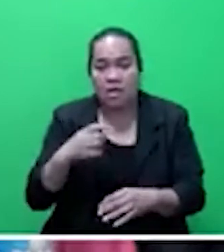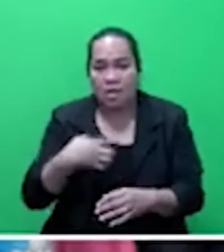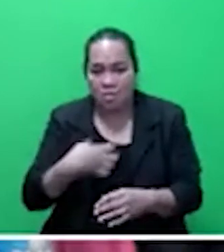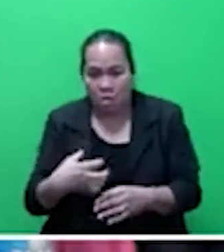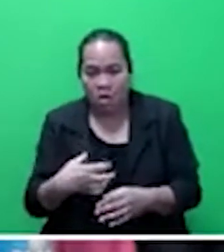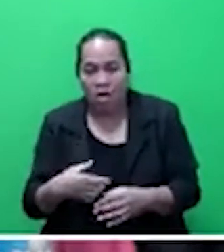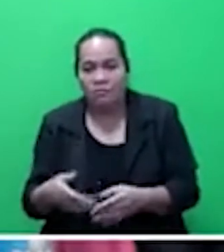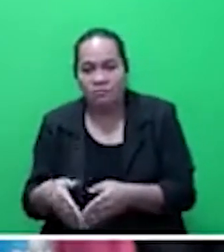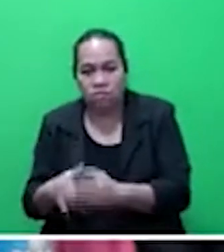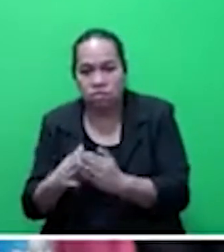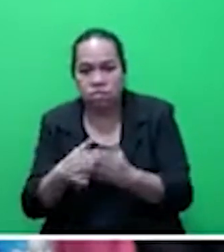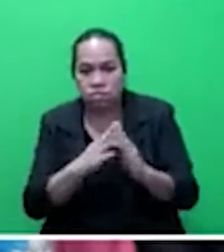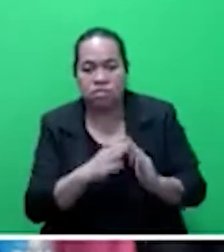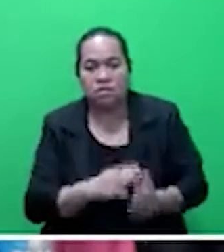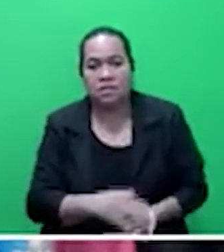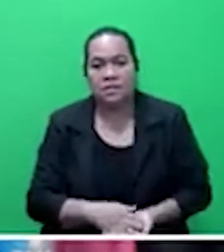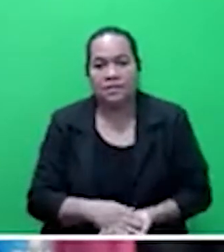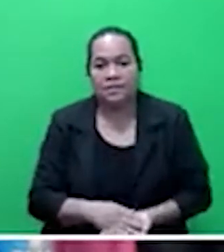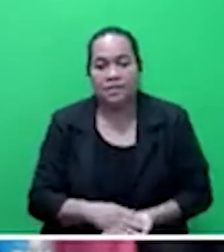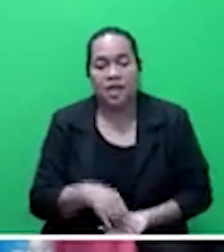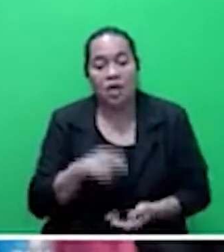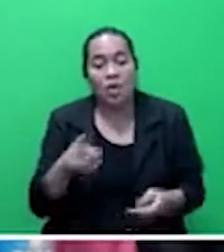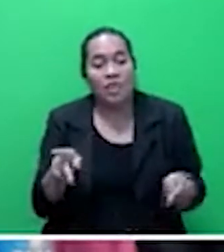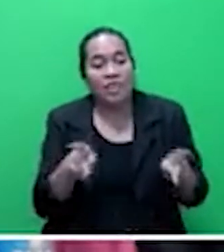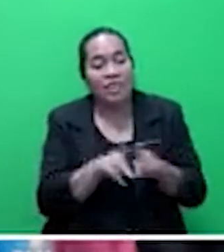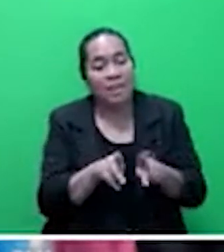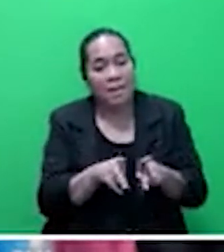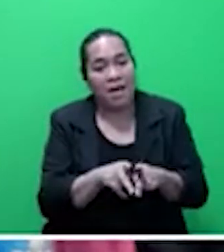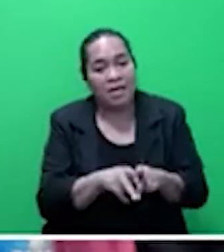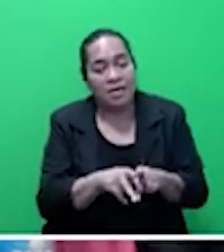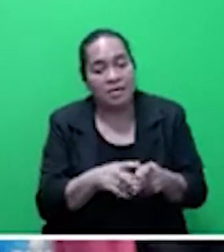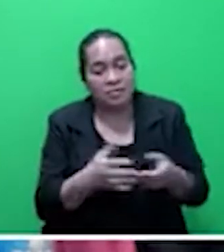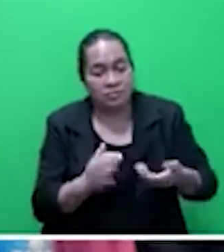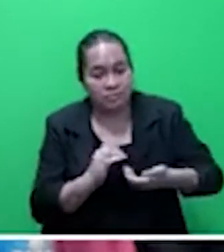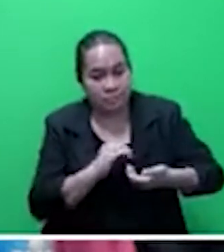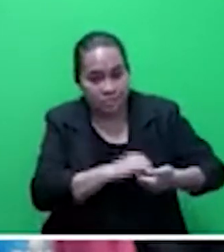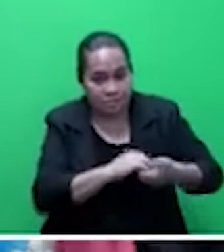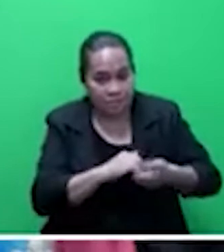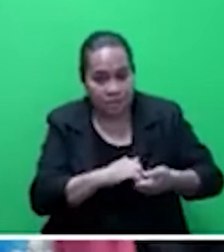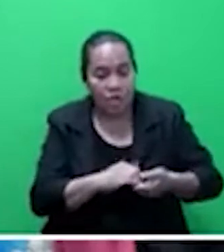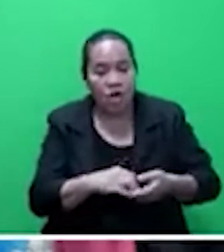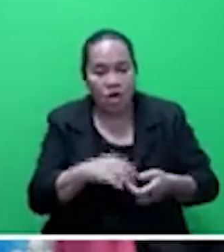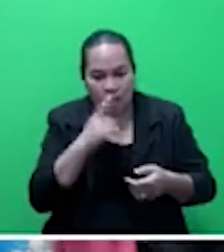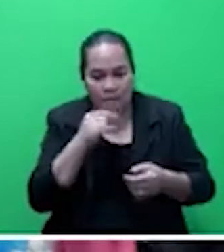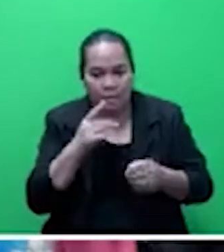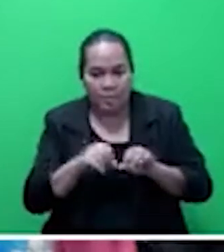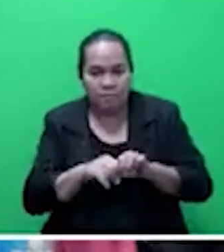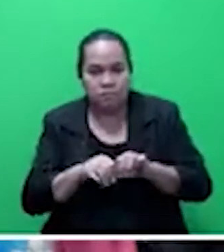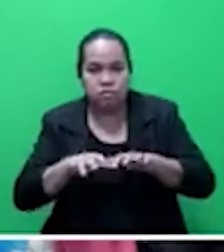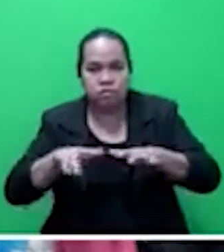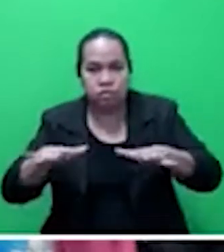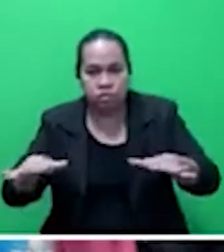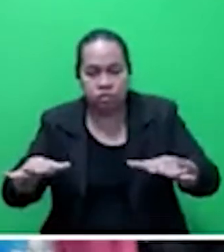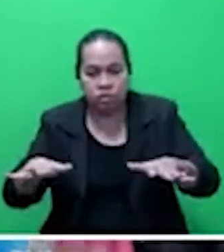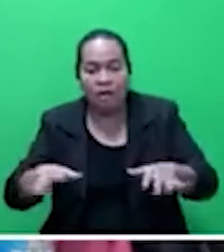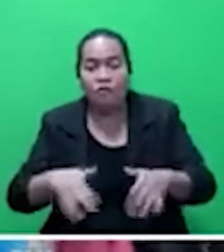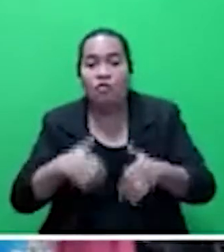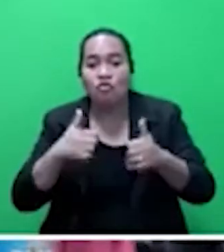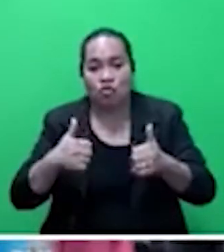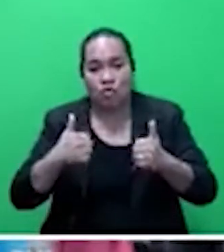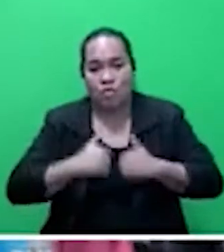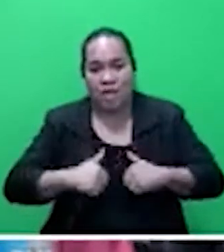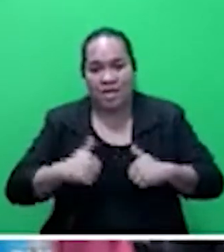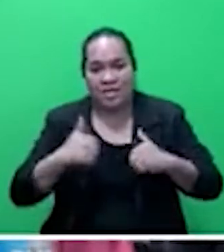This initiative with the partners will enable the widespread dissemination of good practice in